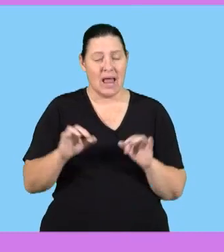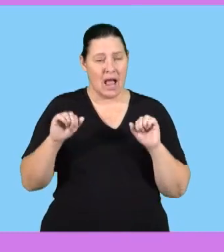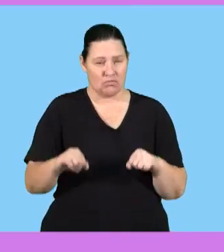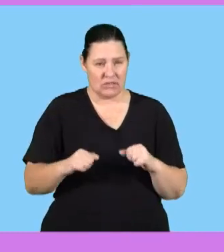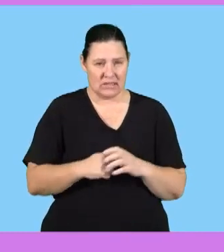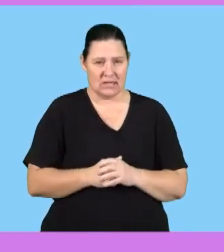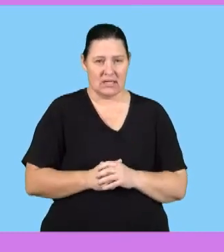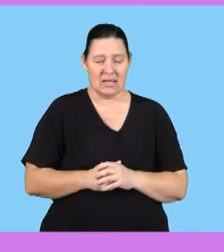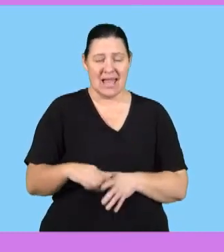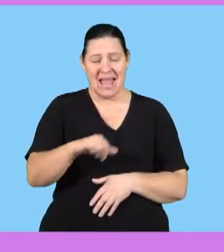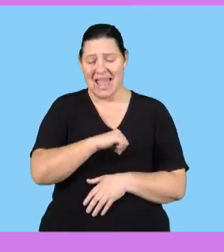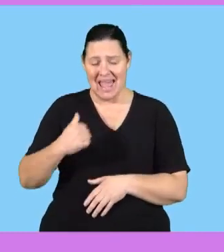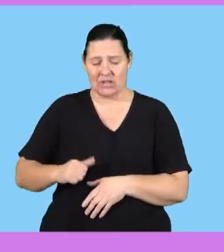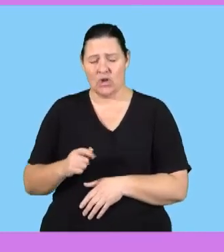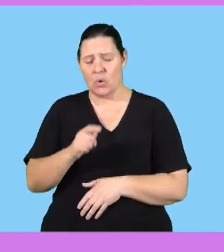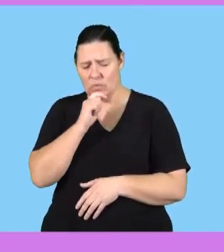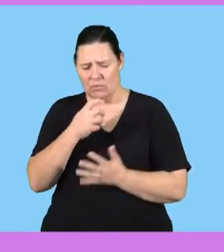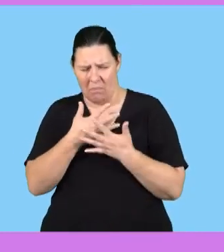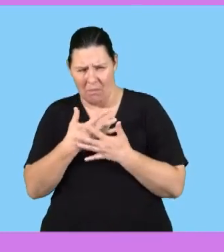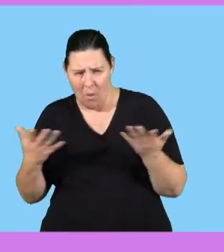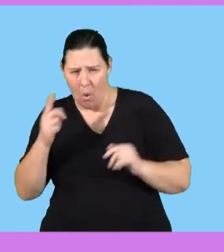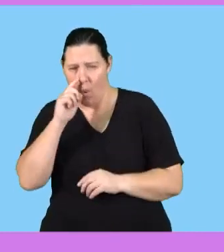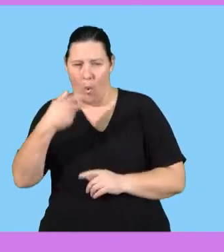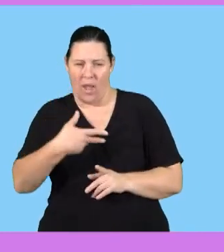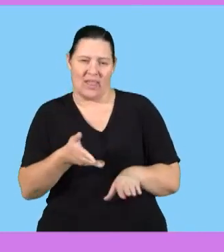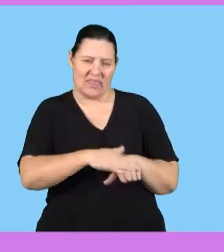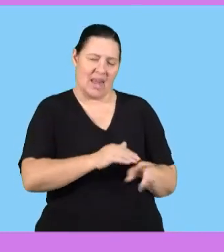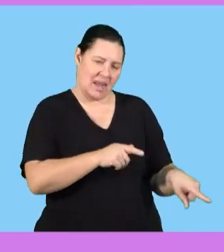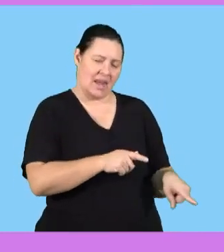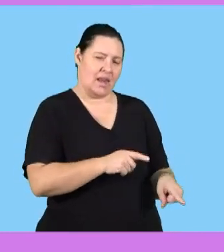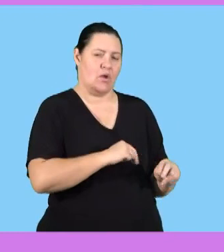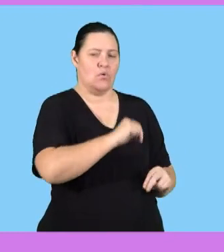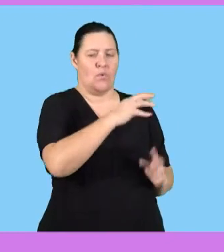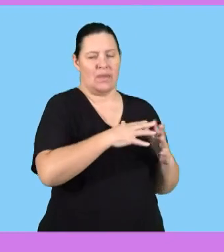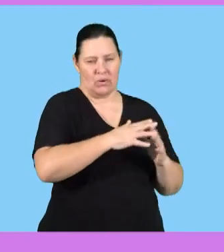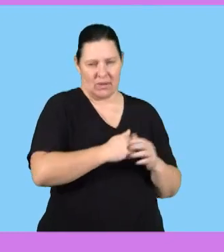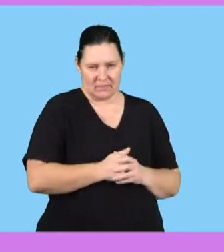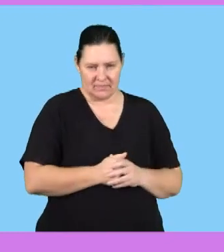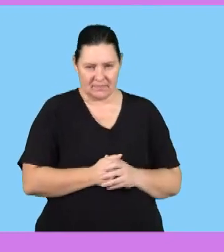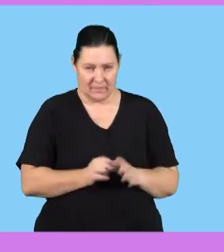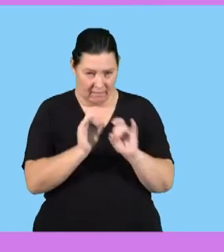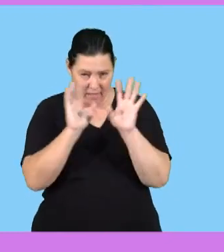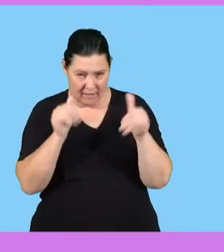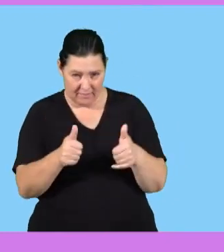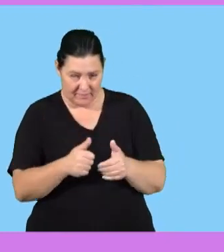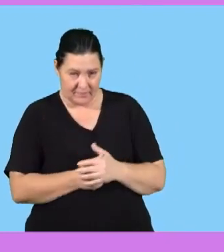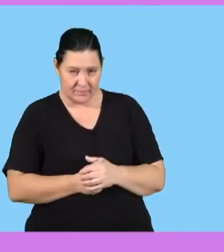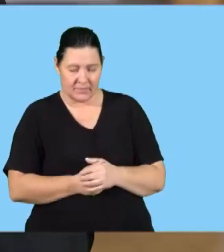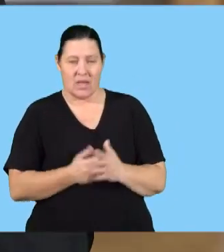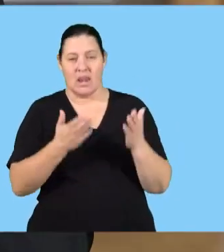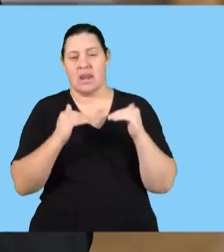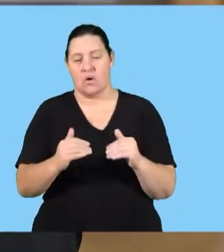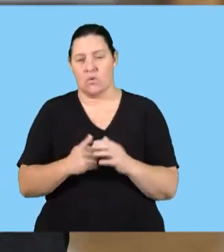I'm sure you'll agree that Asia uses more crude oil than North America. Okay, guys, I hope that's clear to all of